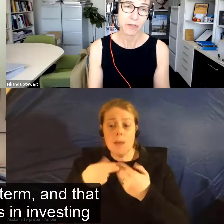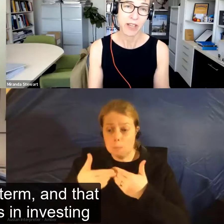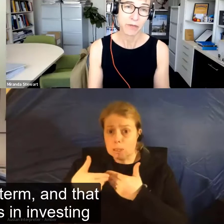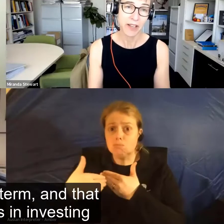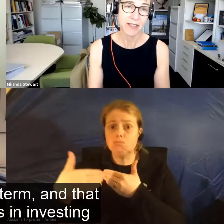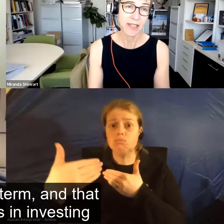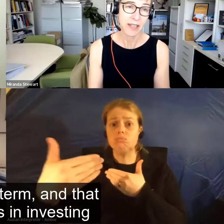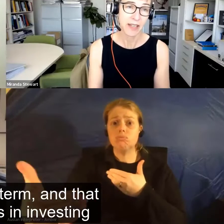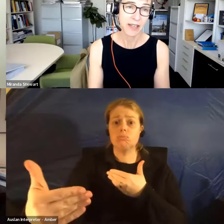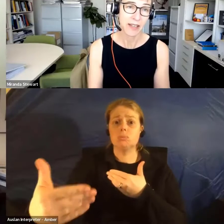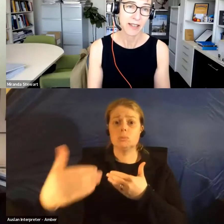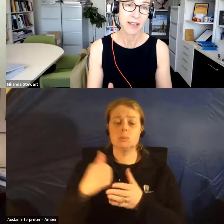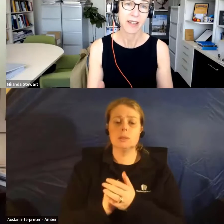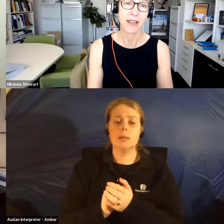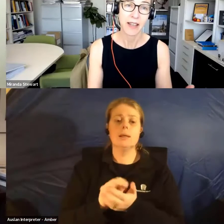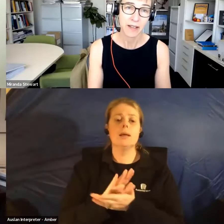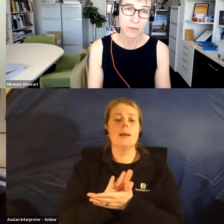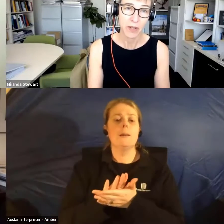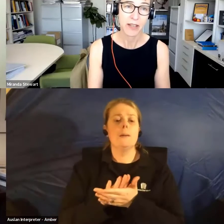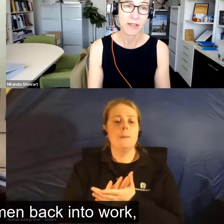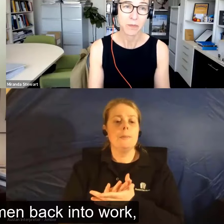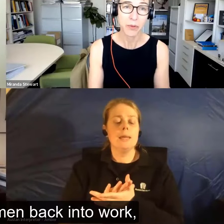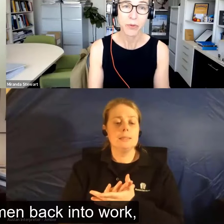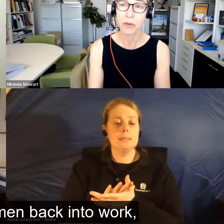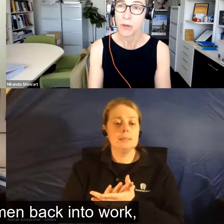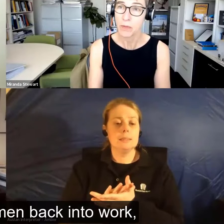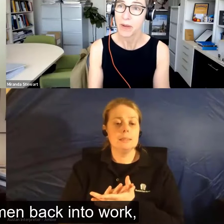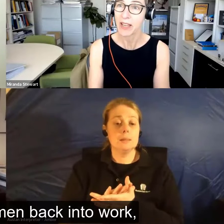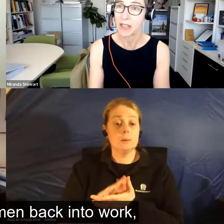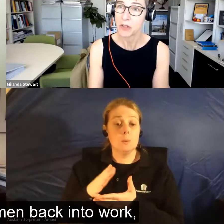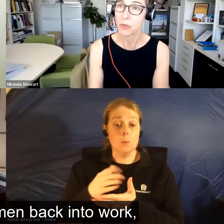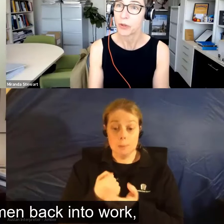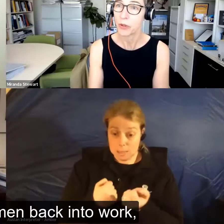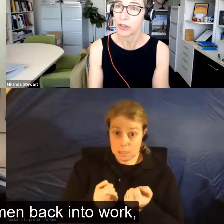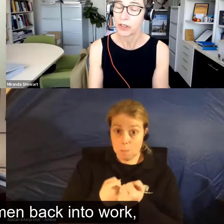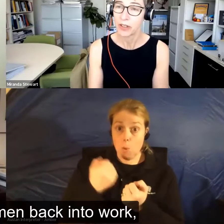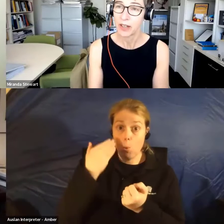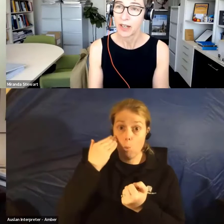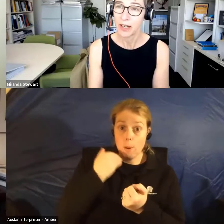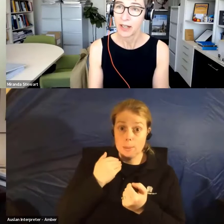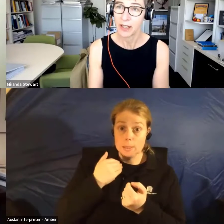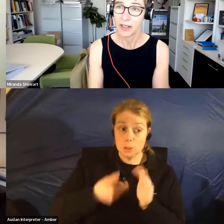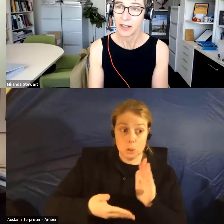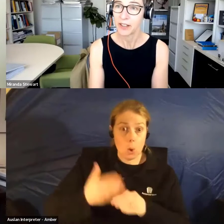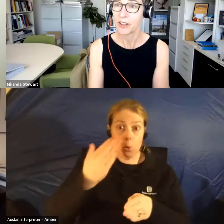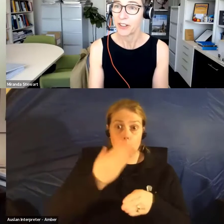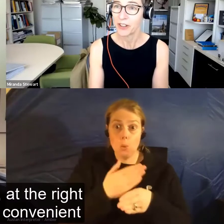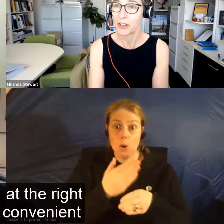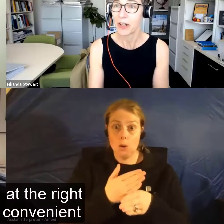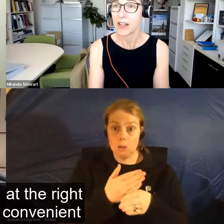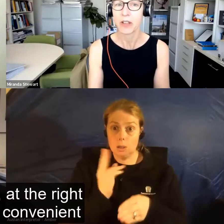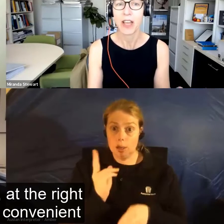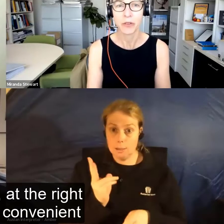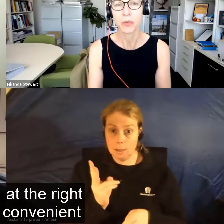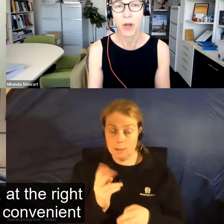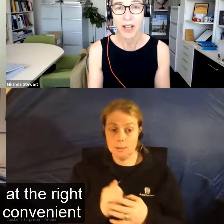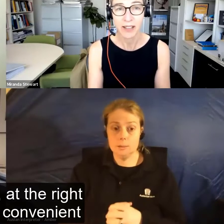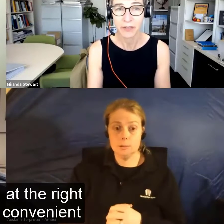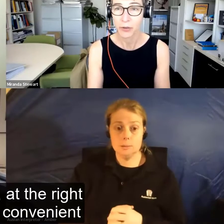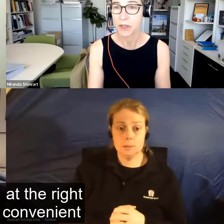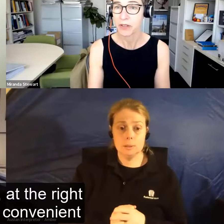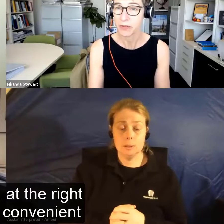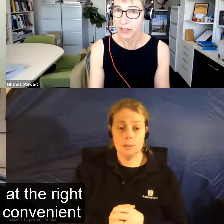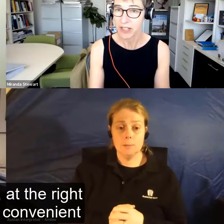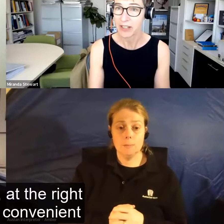means investing in supporting women back into work, at the